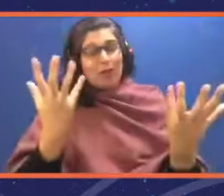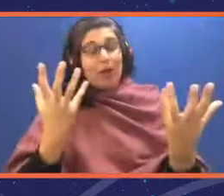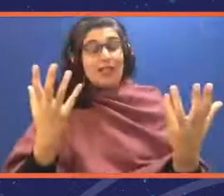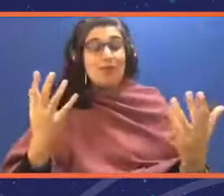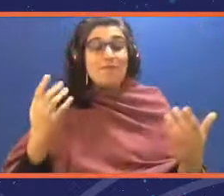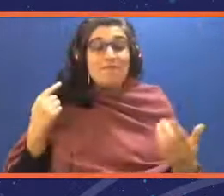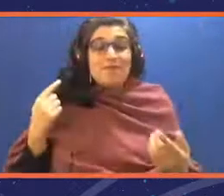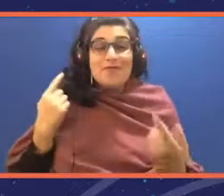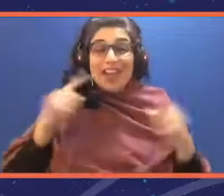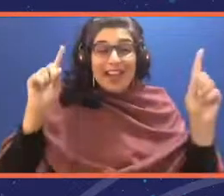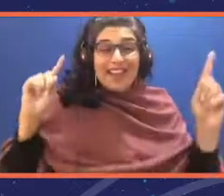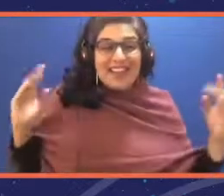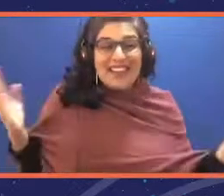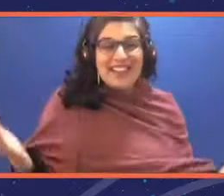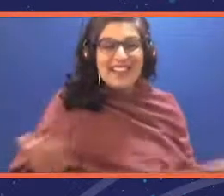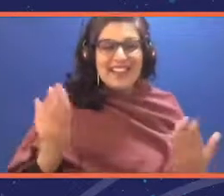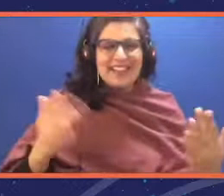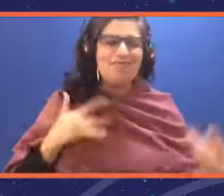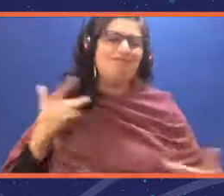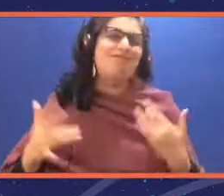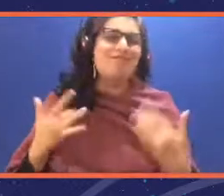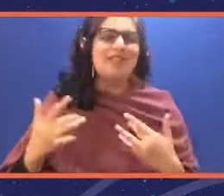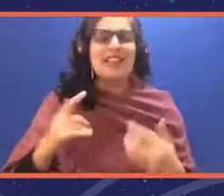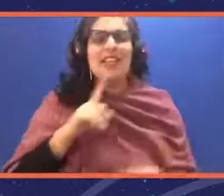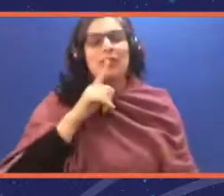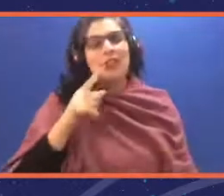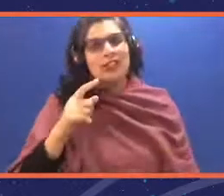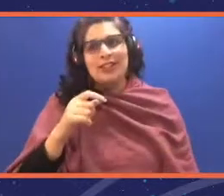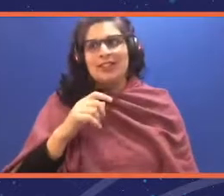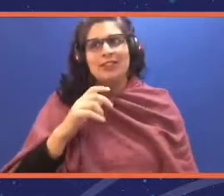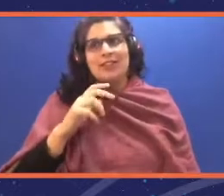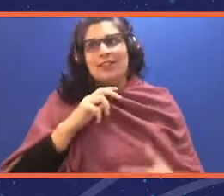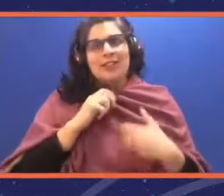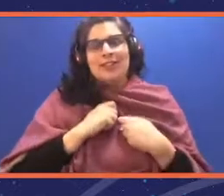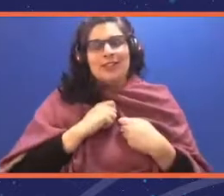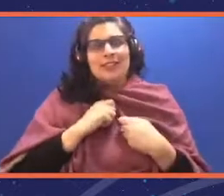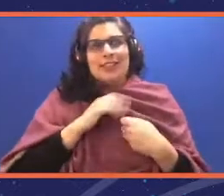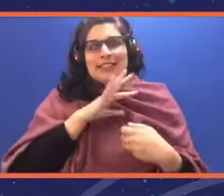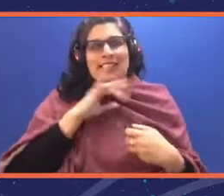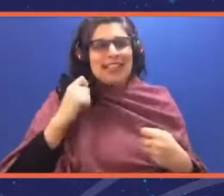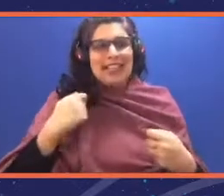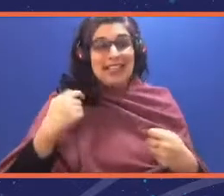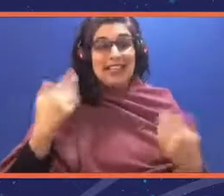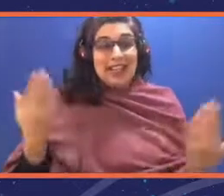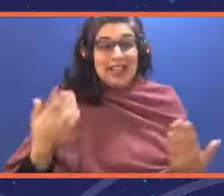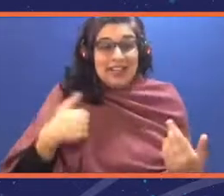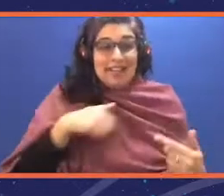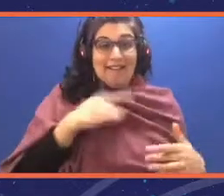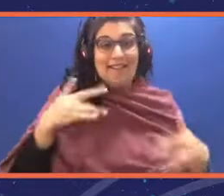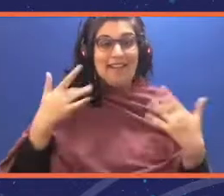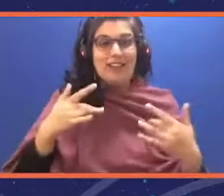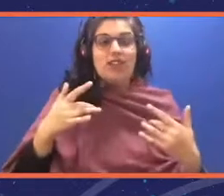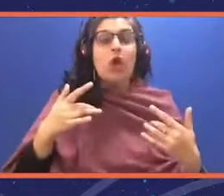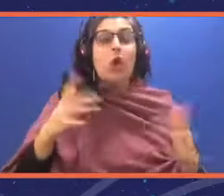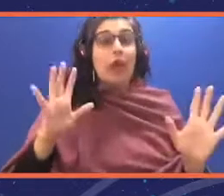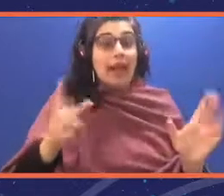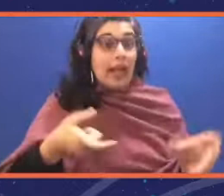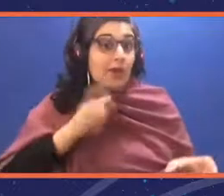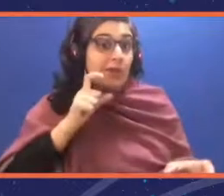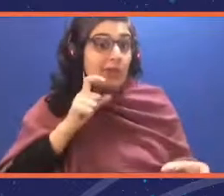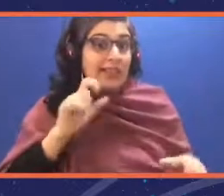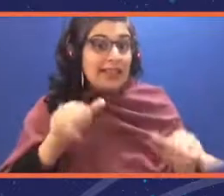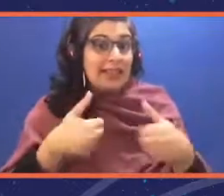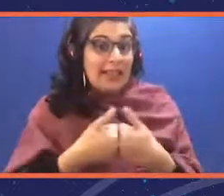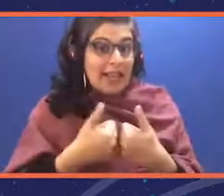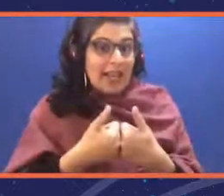us. And I'm sure you're tired of us hearing us say that we're excited. So why don't you turn it into a drinking game? Whatever you drink is your